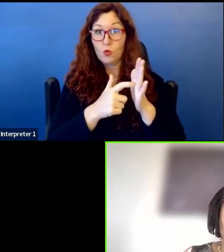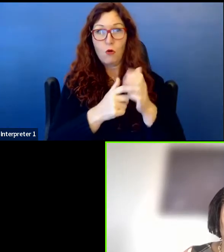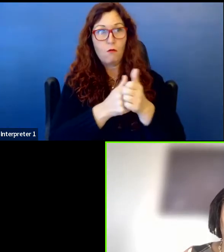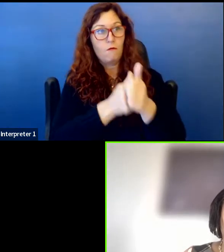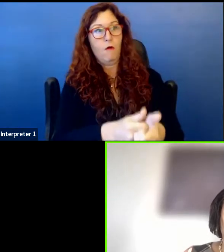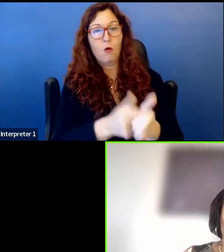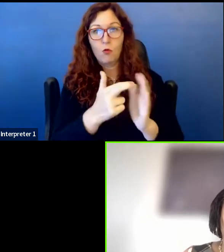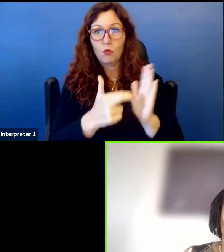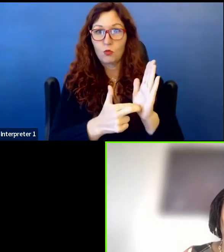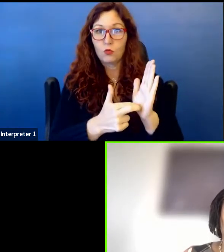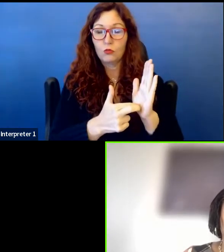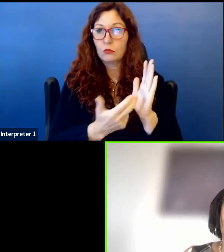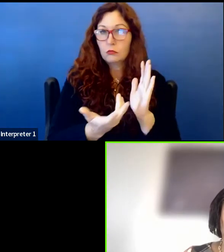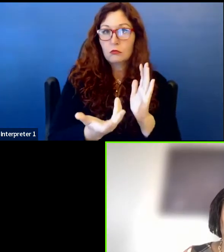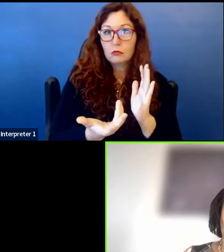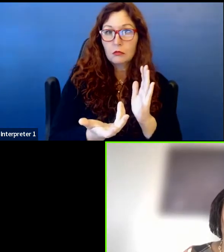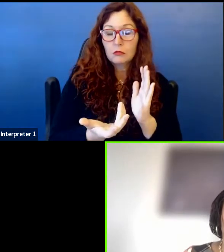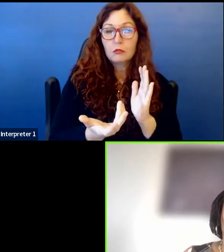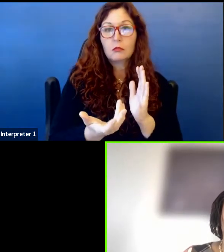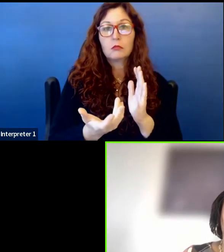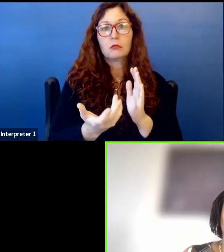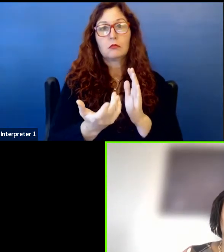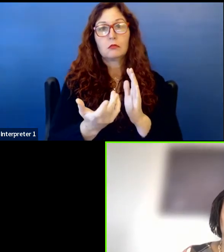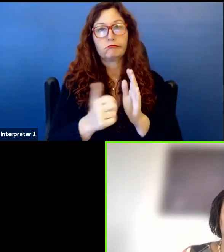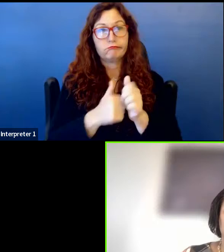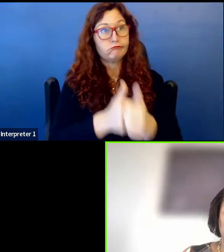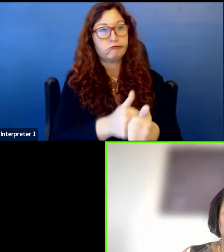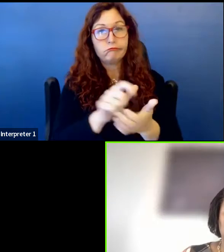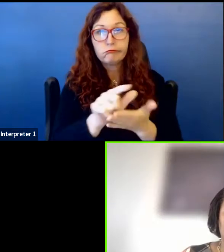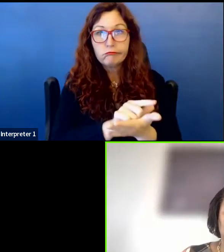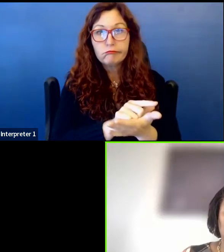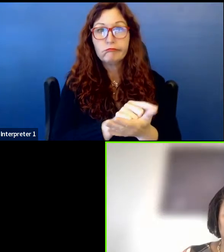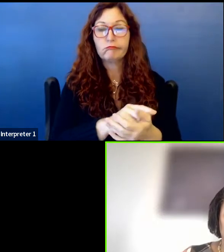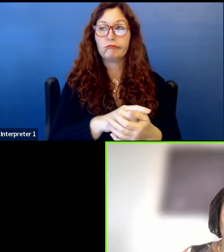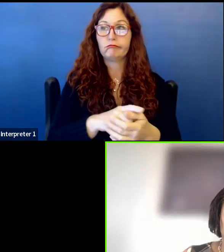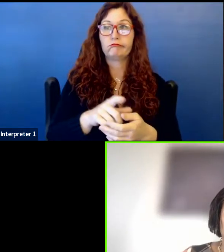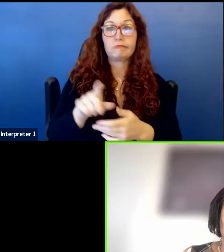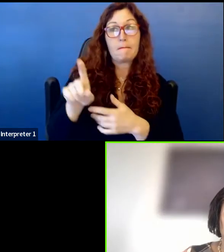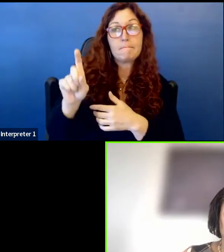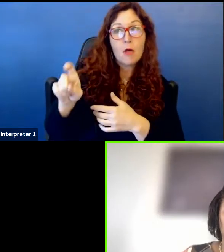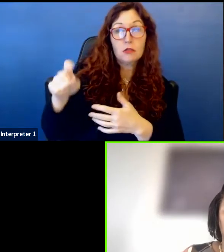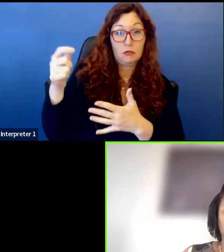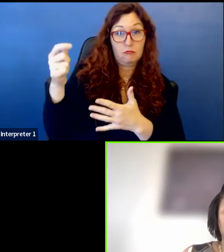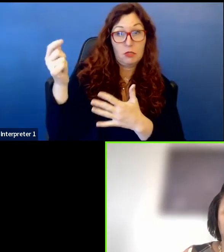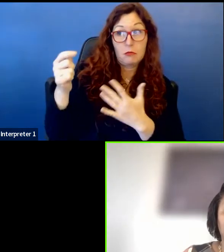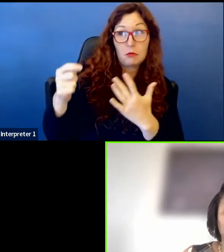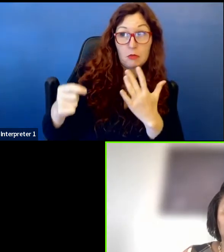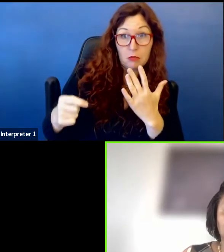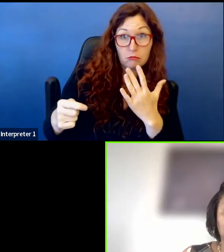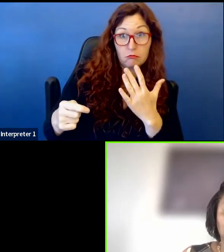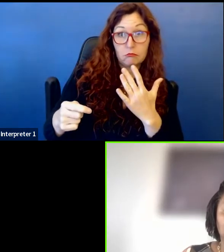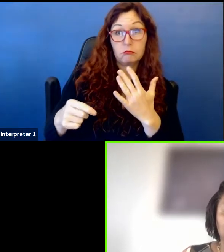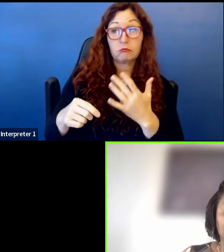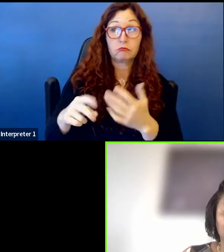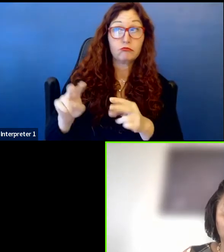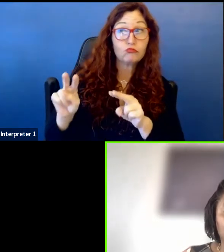is important and we have have also shared with them that these are the standards that they should be upholding and that we will use every tool